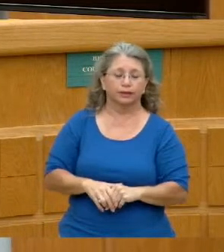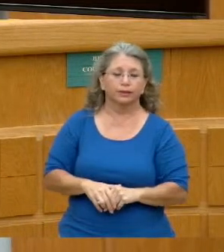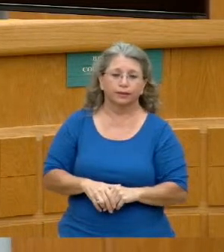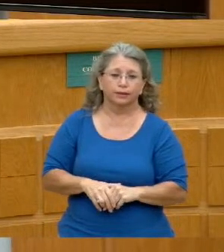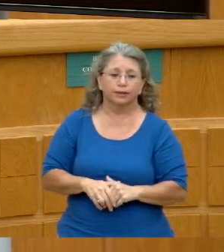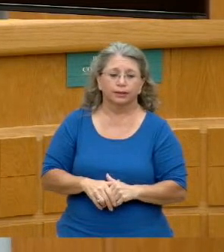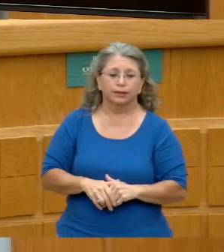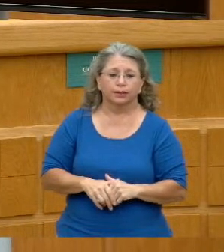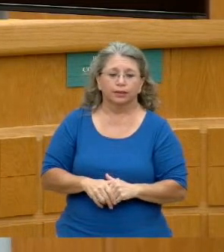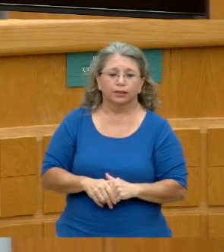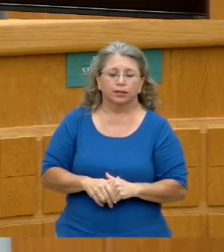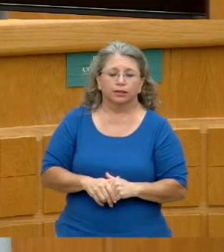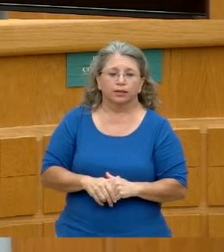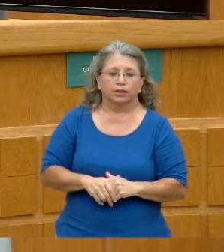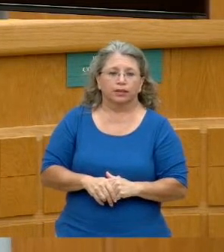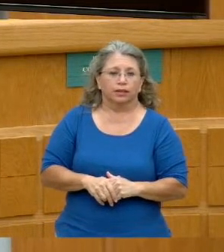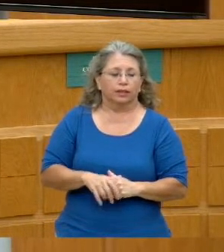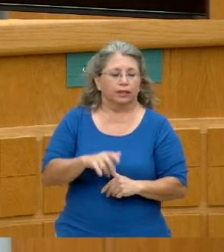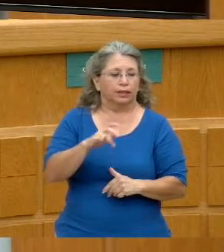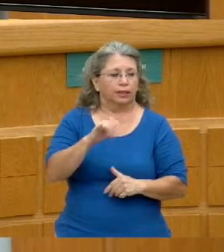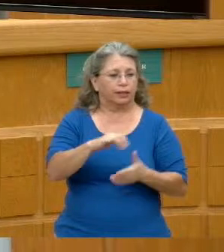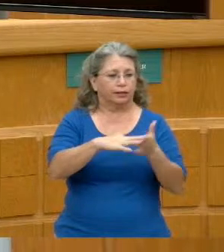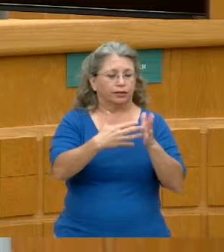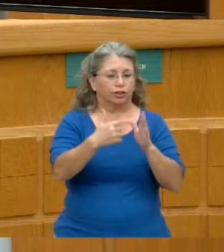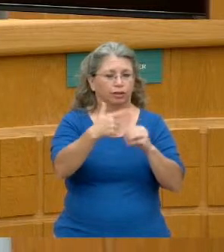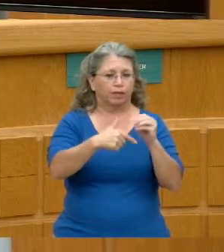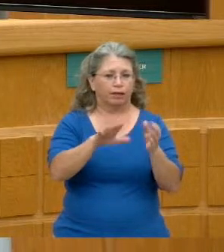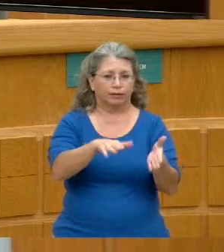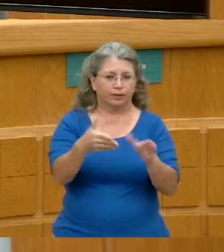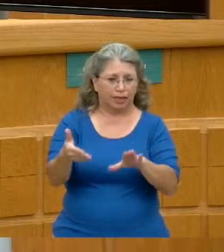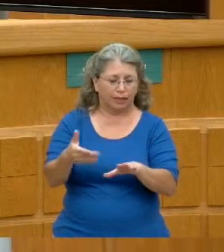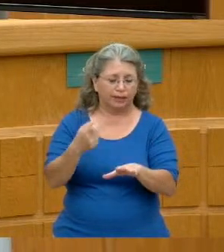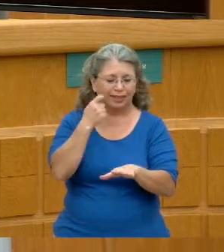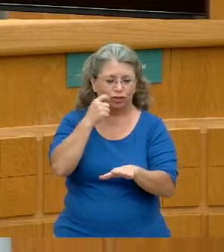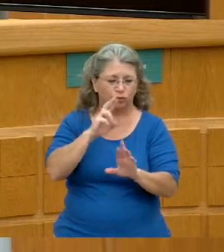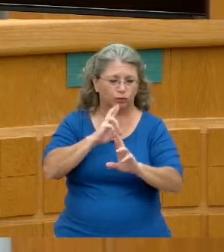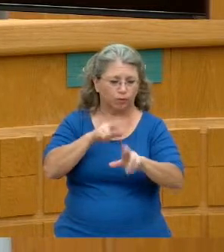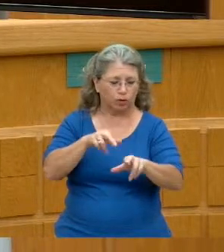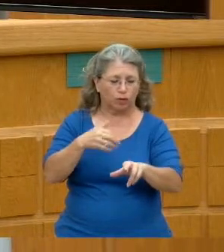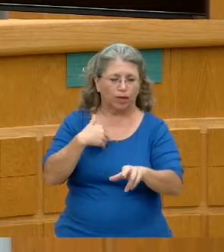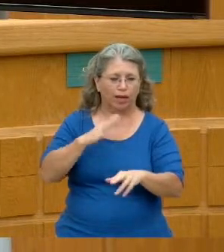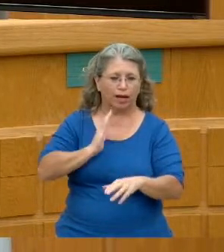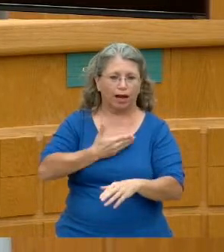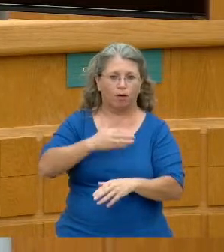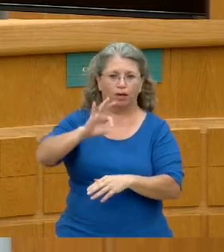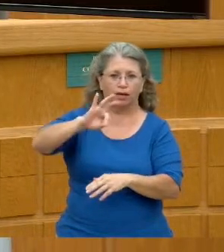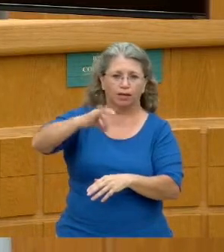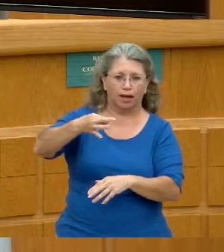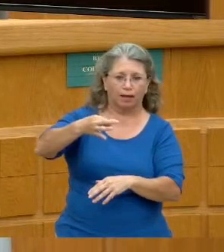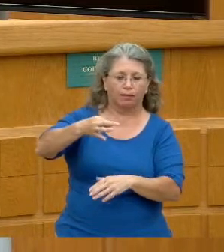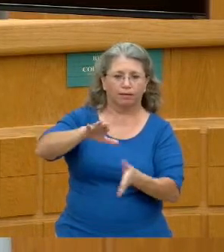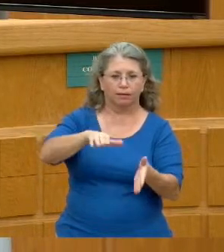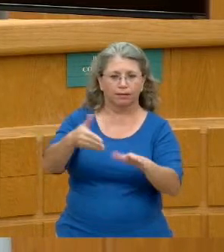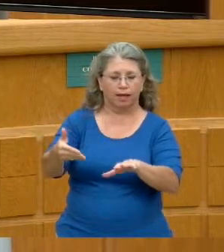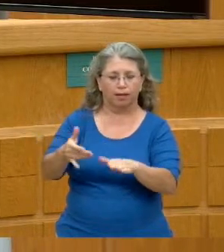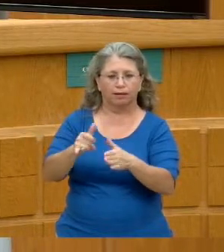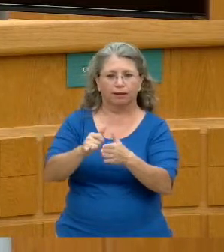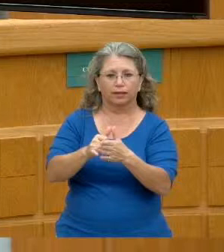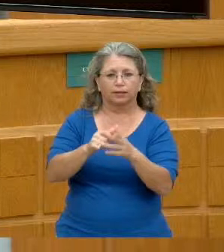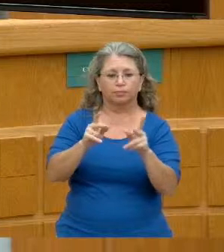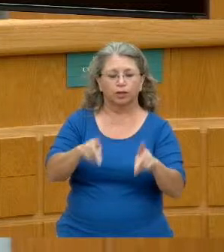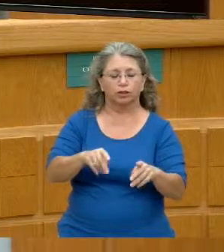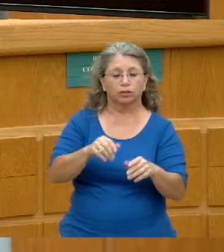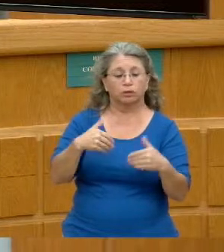And then we have this chart here on death. So I reported just a few minutes ago that we had our 9th death. This individual was a younger person in